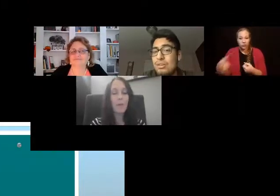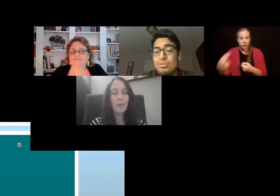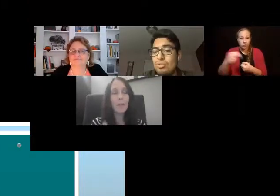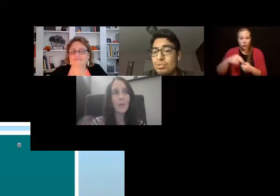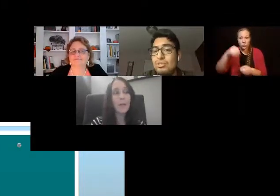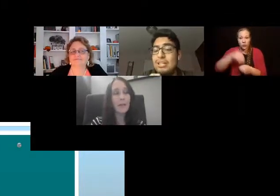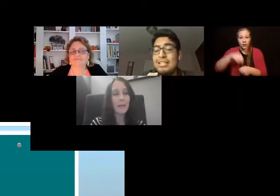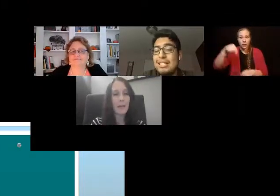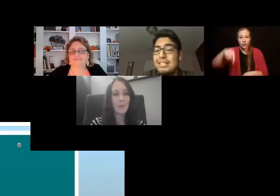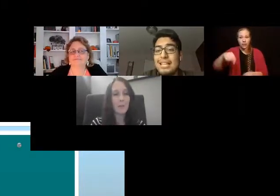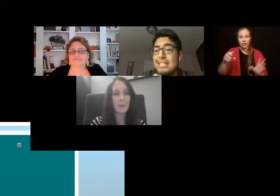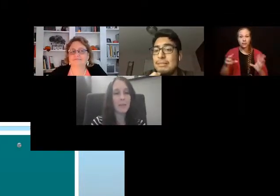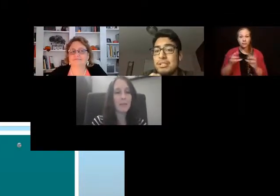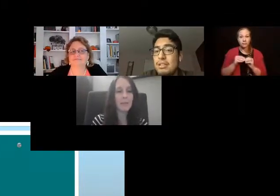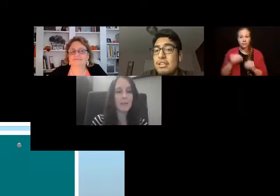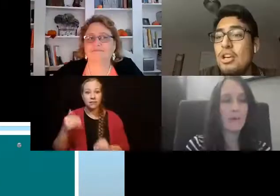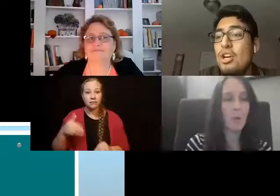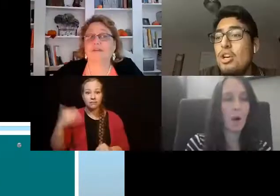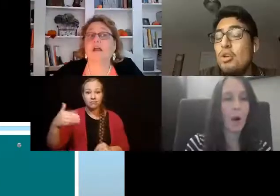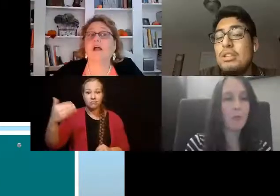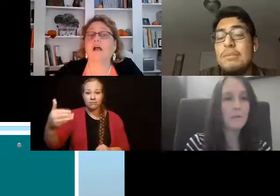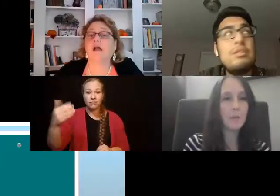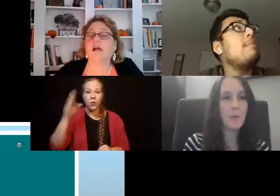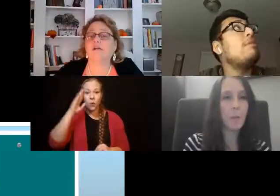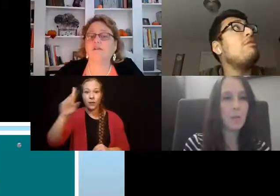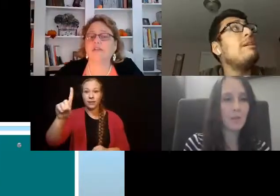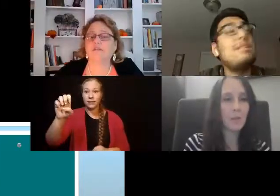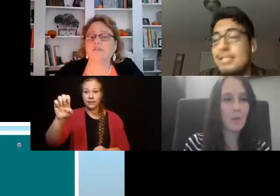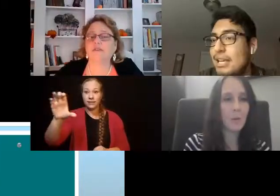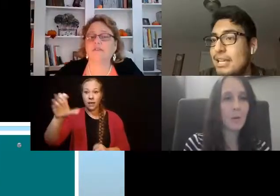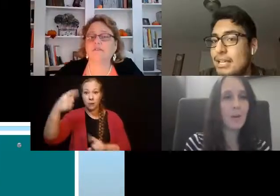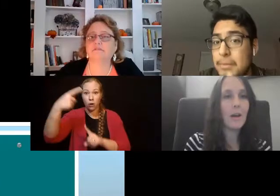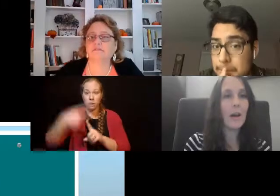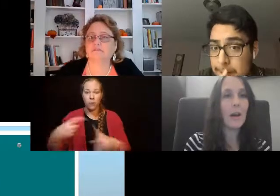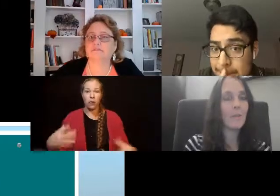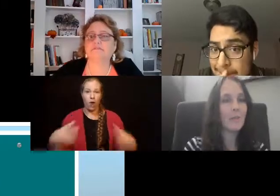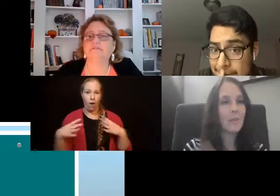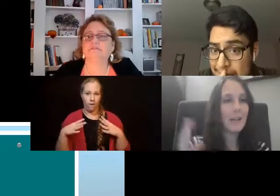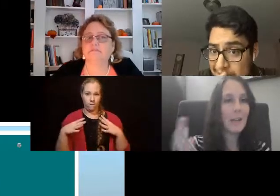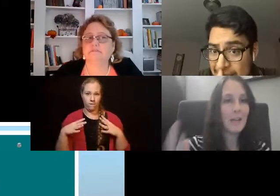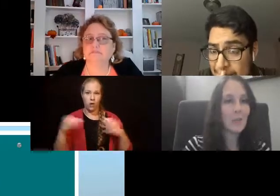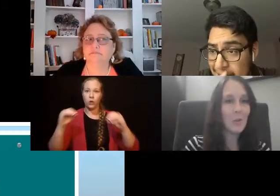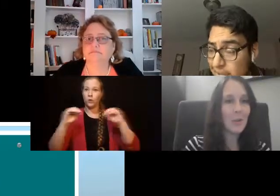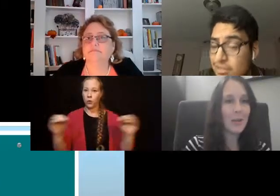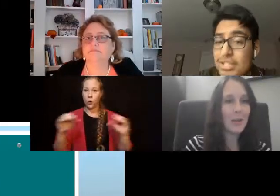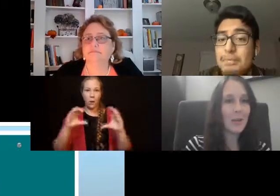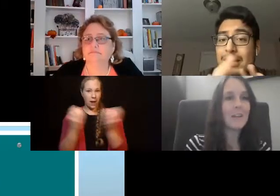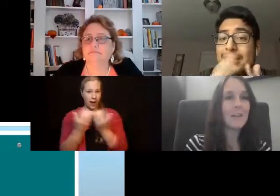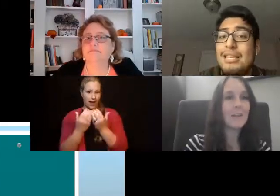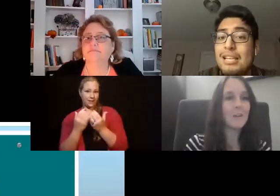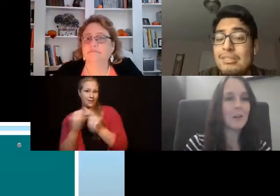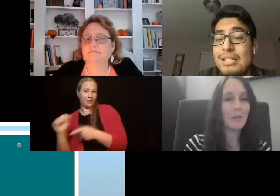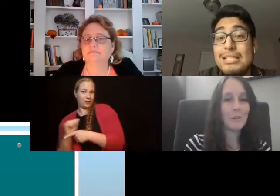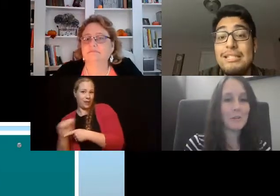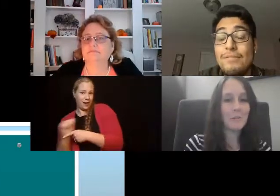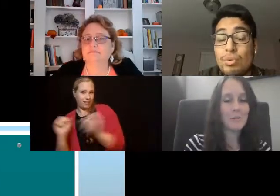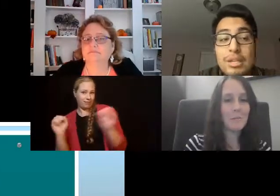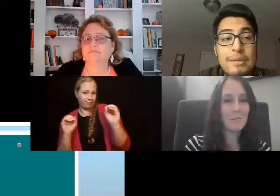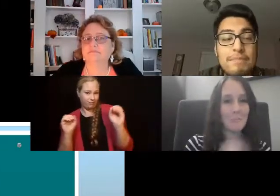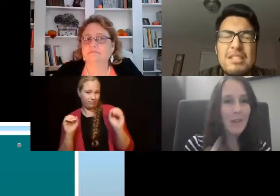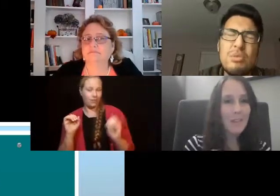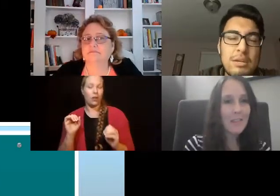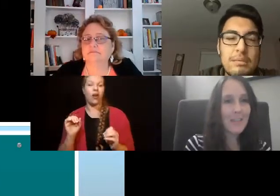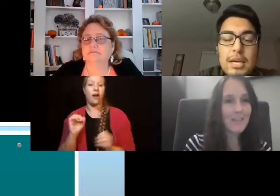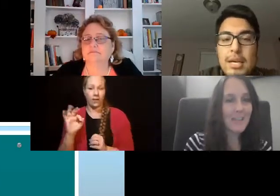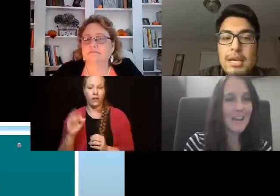we don't have a training next month. We're taking December off, so we hope that you enjoy your